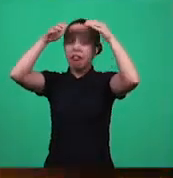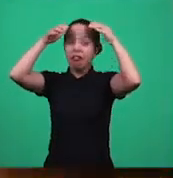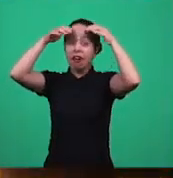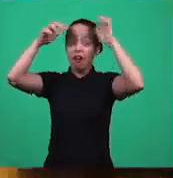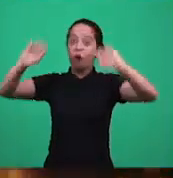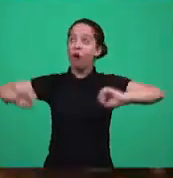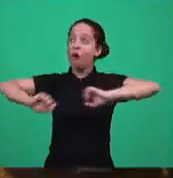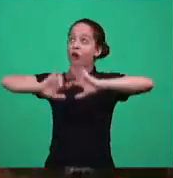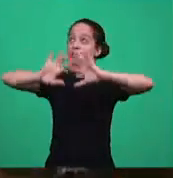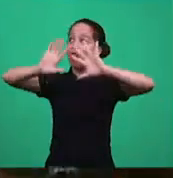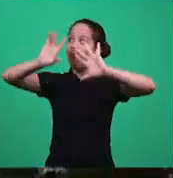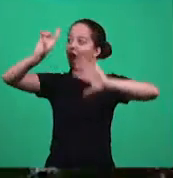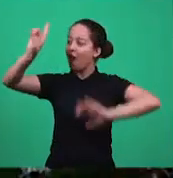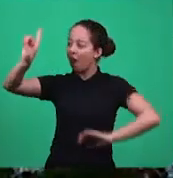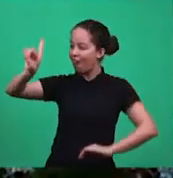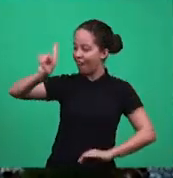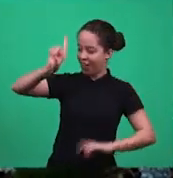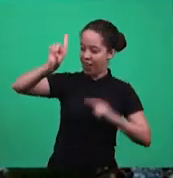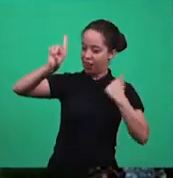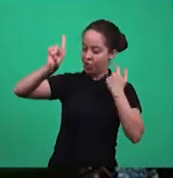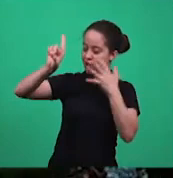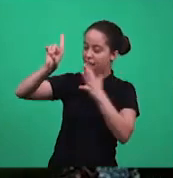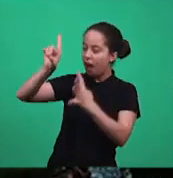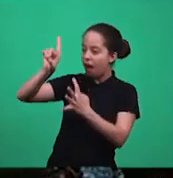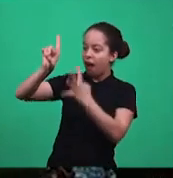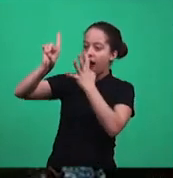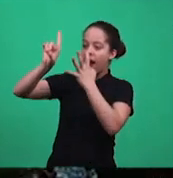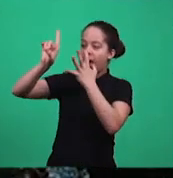We shall see the King of Glory.